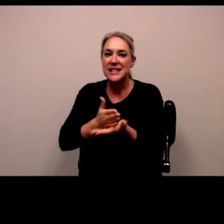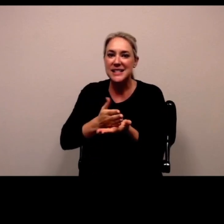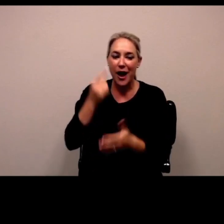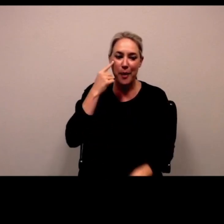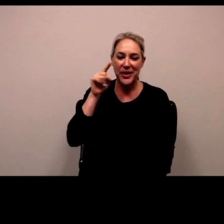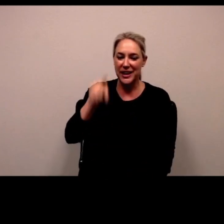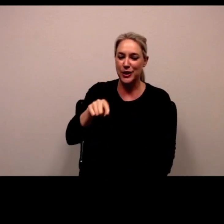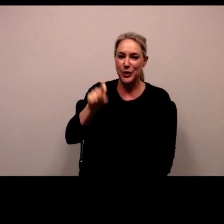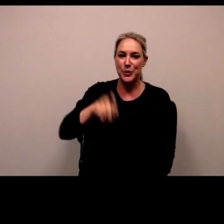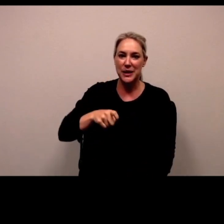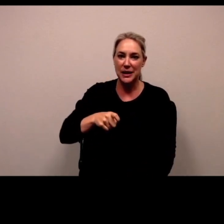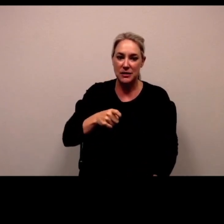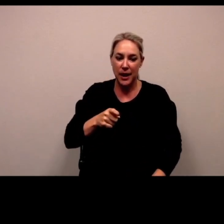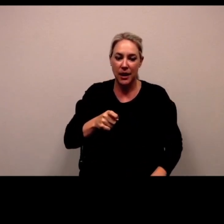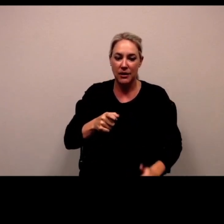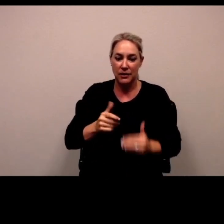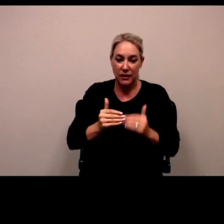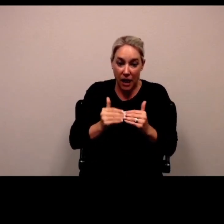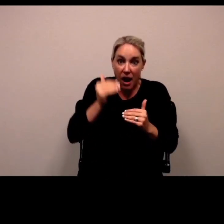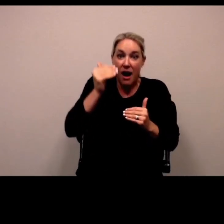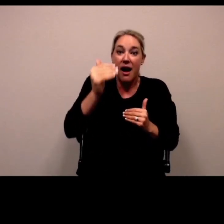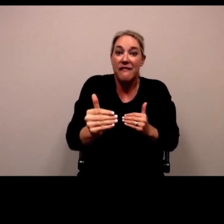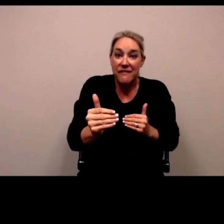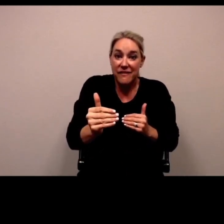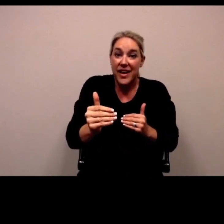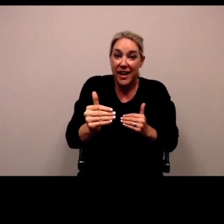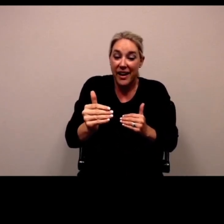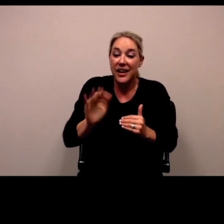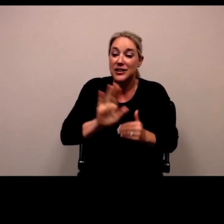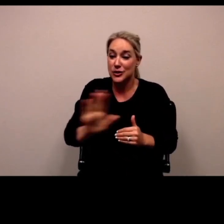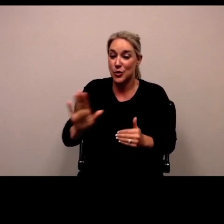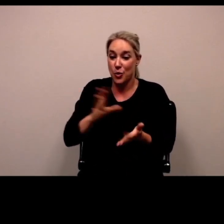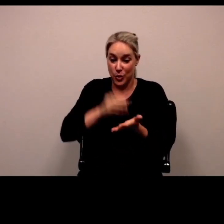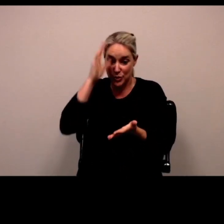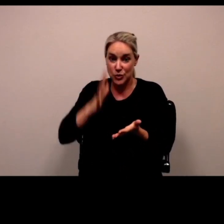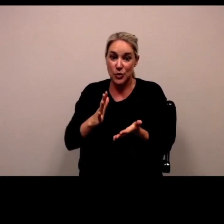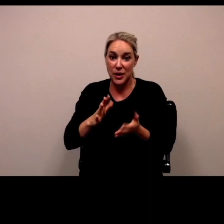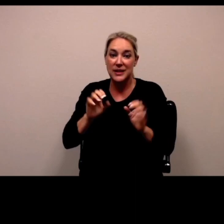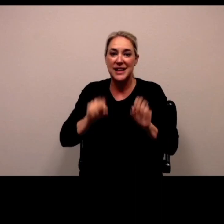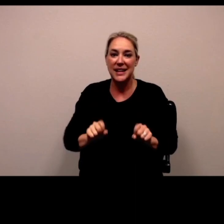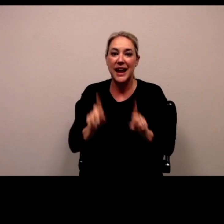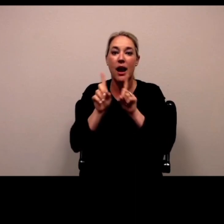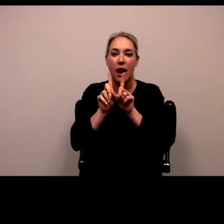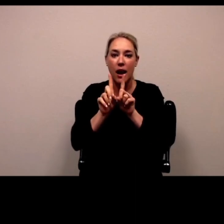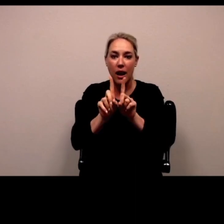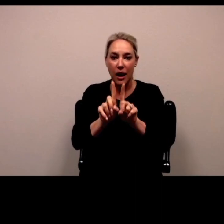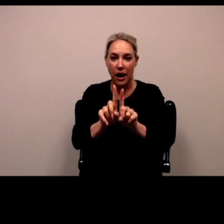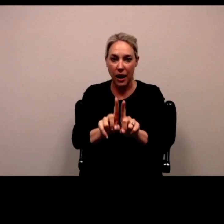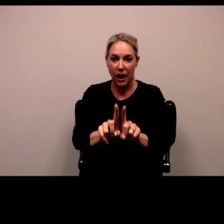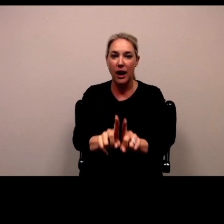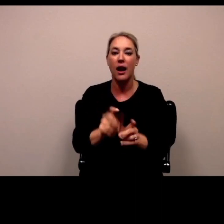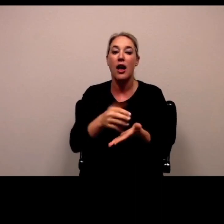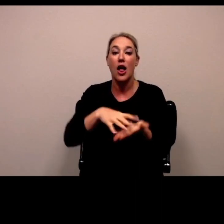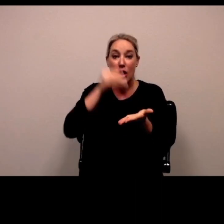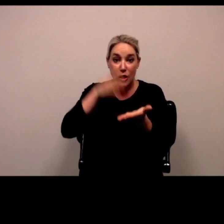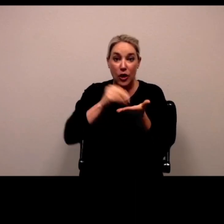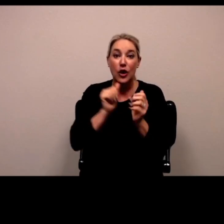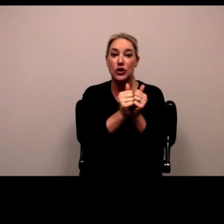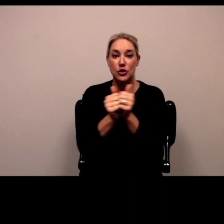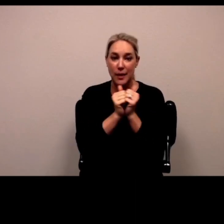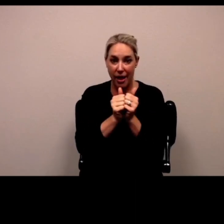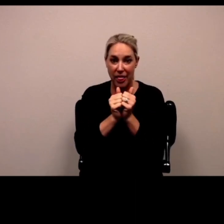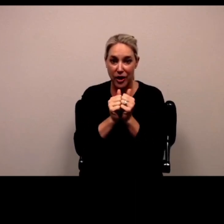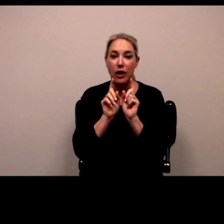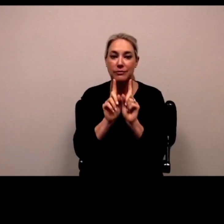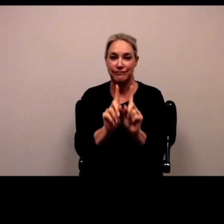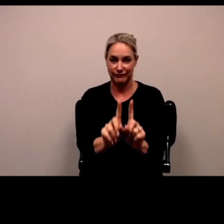far ahead and this or that and the other. Learn with your learners. Please do that. Learn with your learners. And then